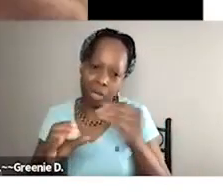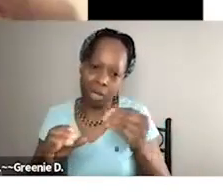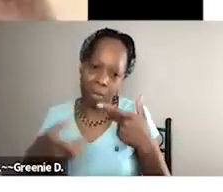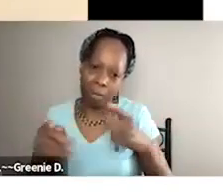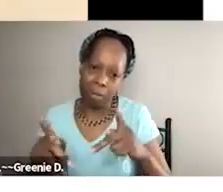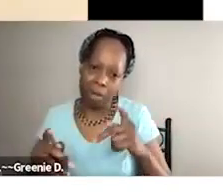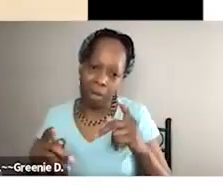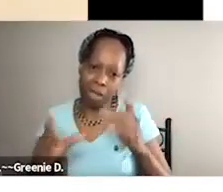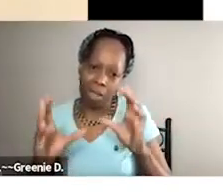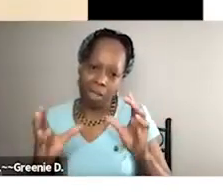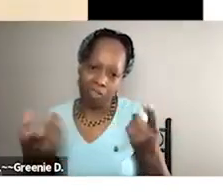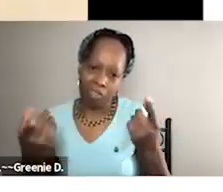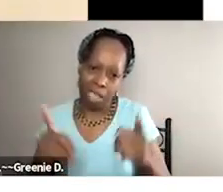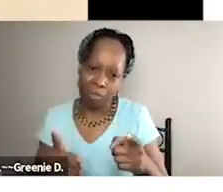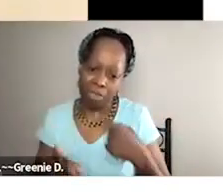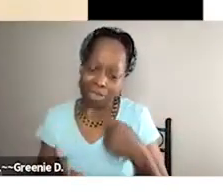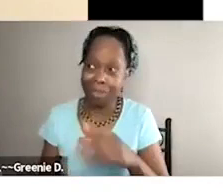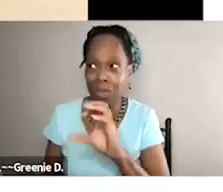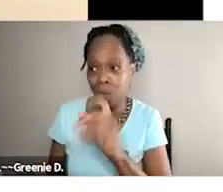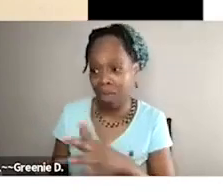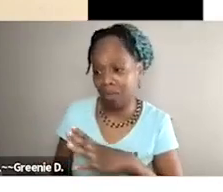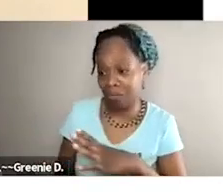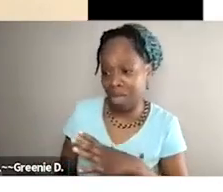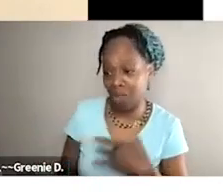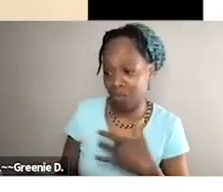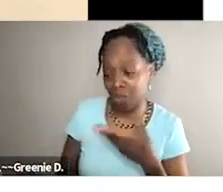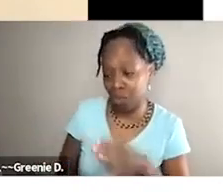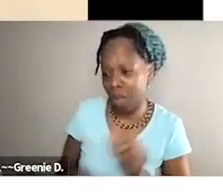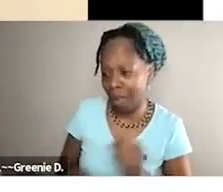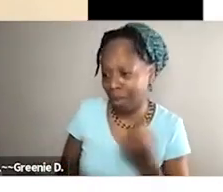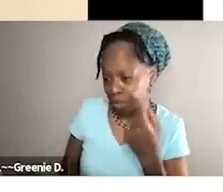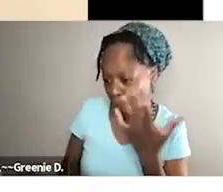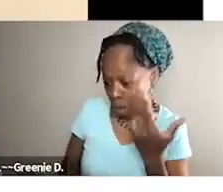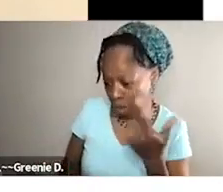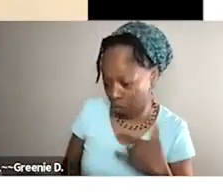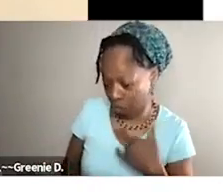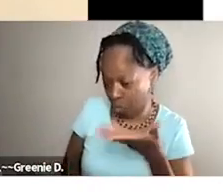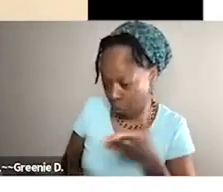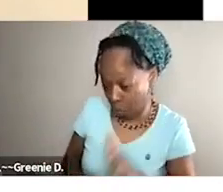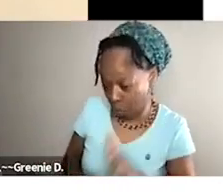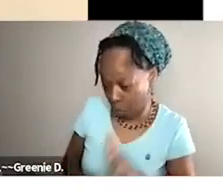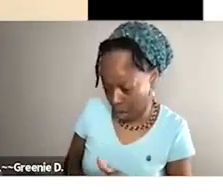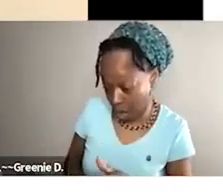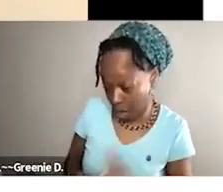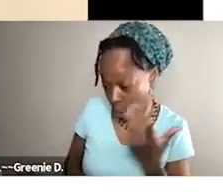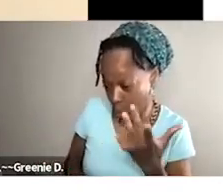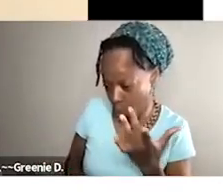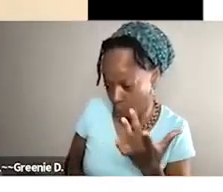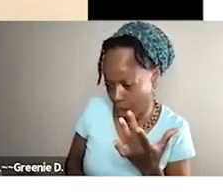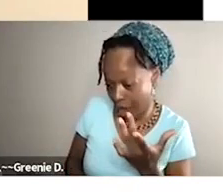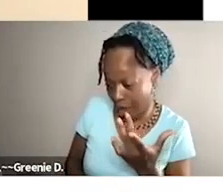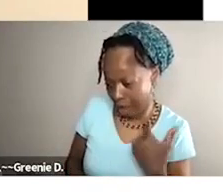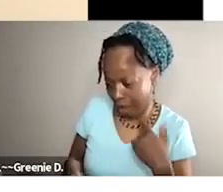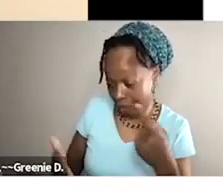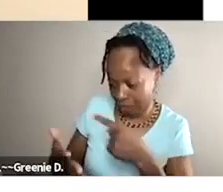to happen and say, it's okay that you're feeling this way, and I can understand why you're feeling this way because of those different things, but